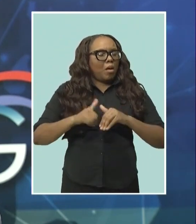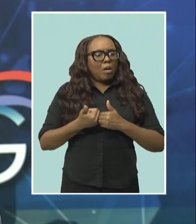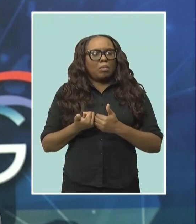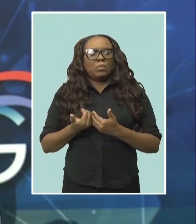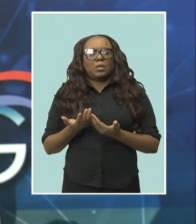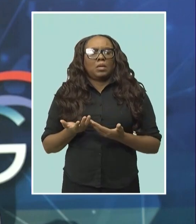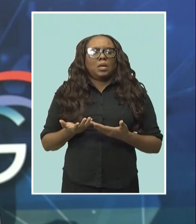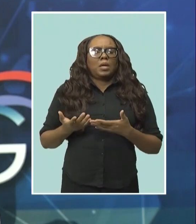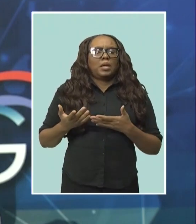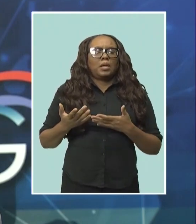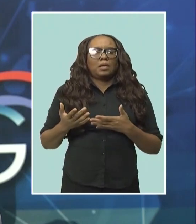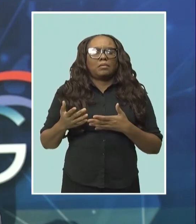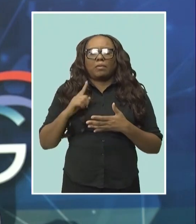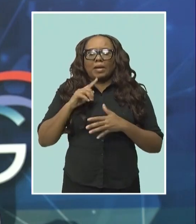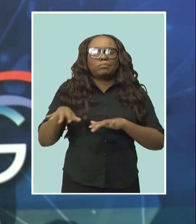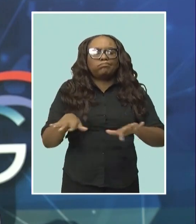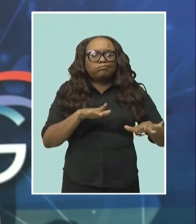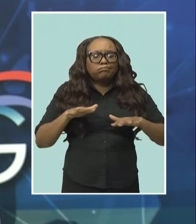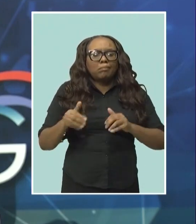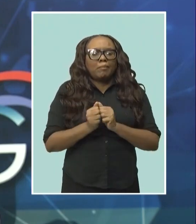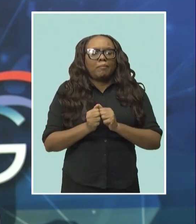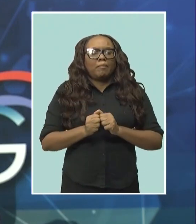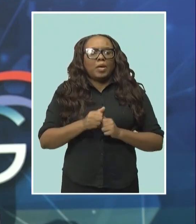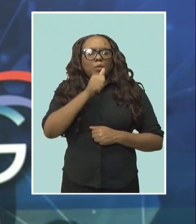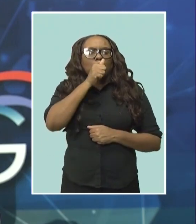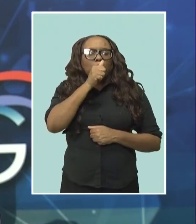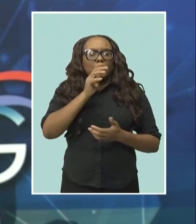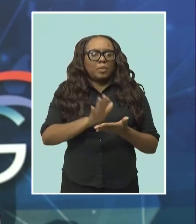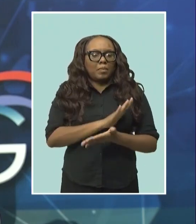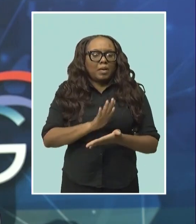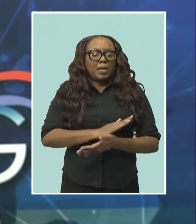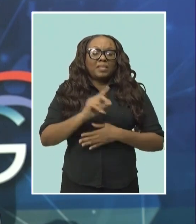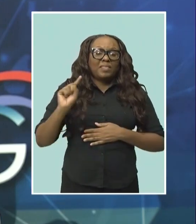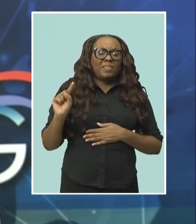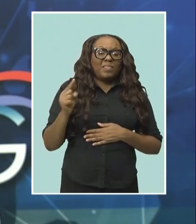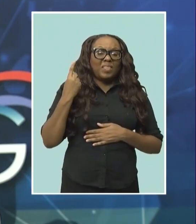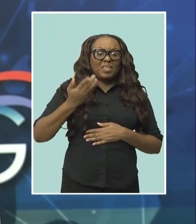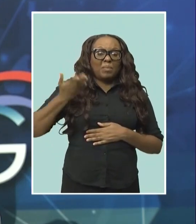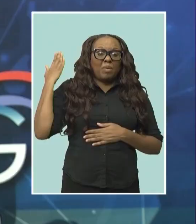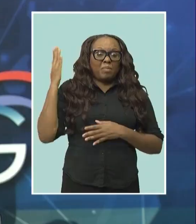documents since leaving office, he's the first former president to face federal